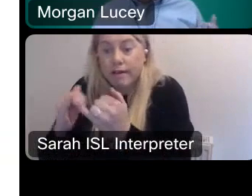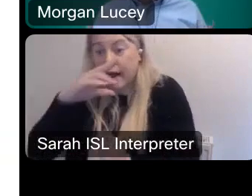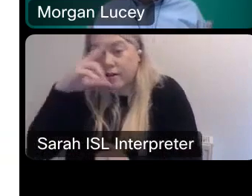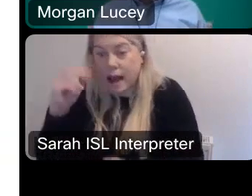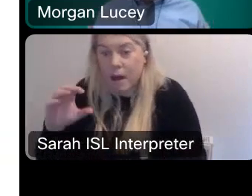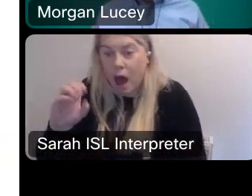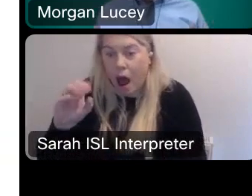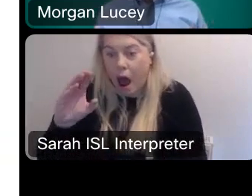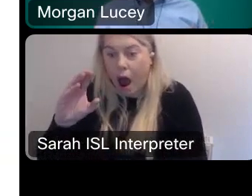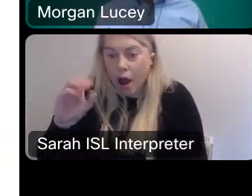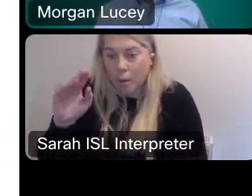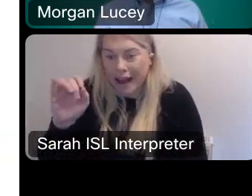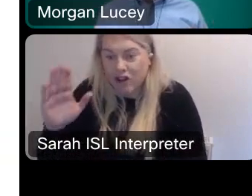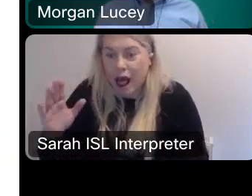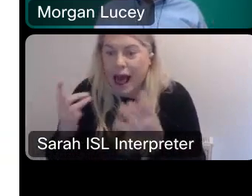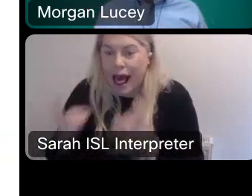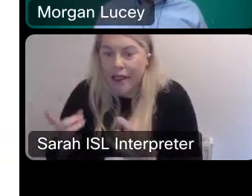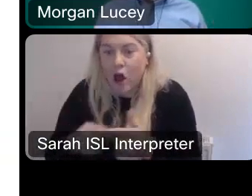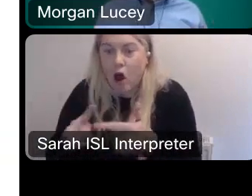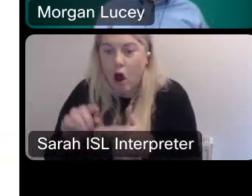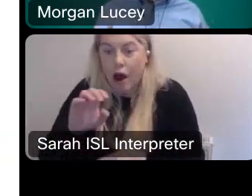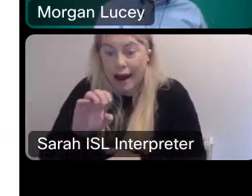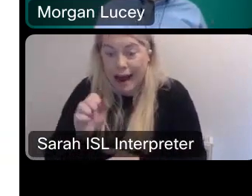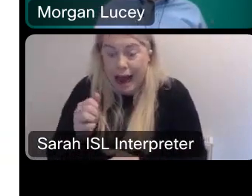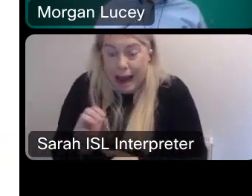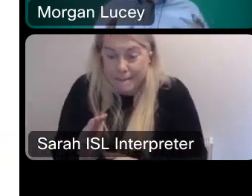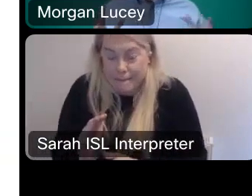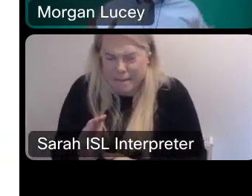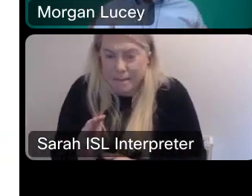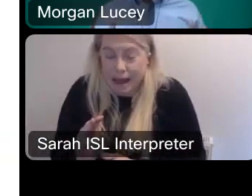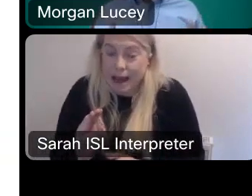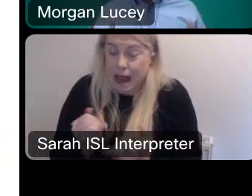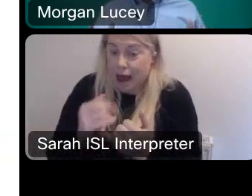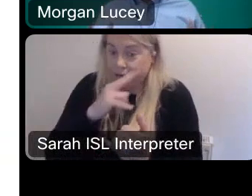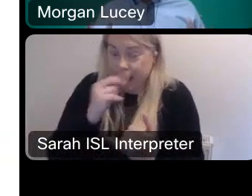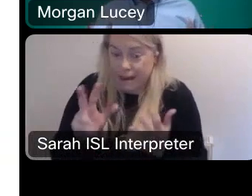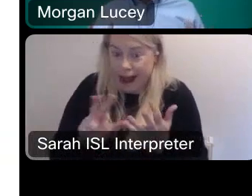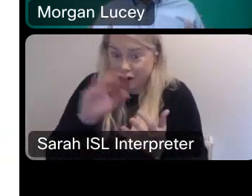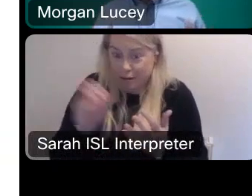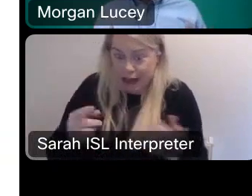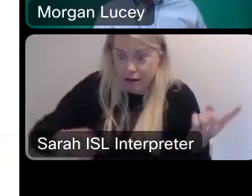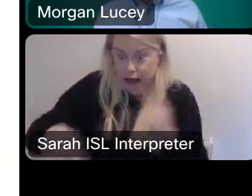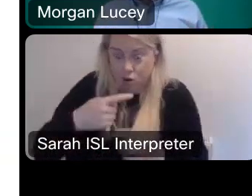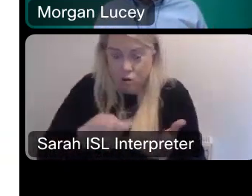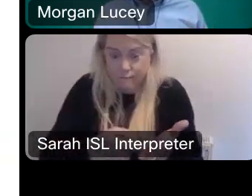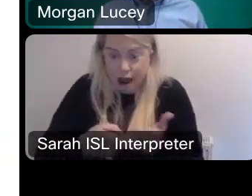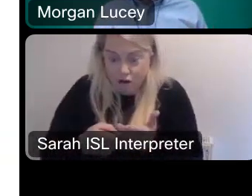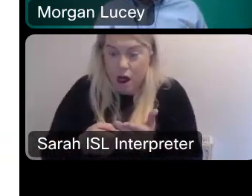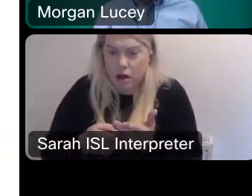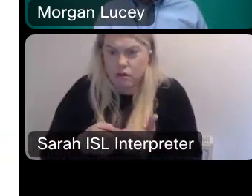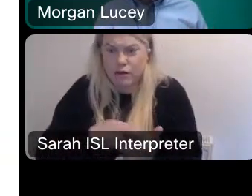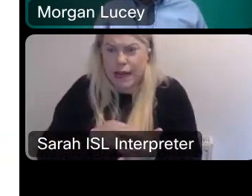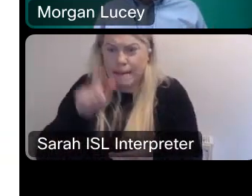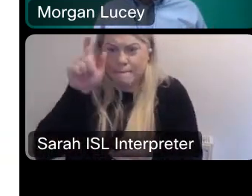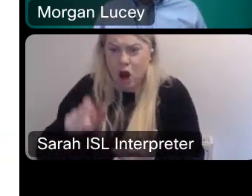or EAP, if you're doing a formal manager referral. So earlier on, I said 80% of our referrals are self-referrals. They